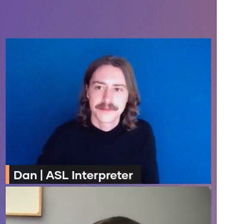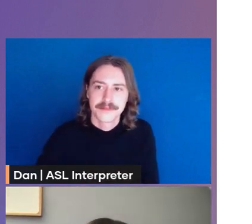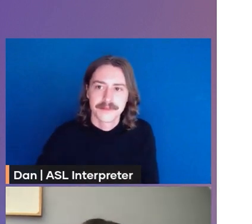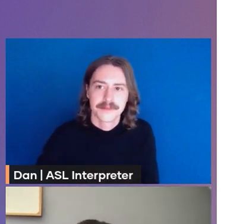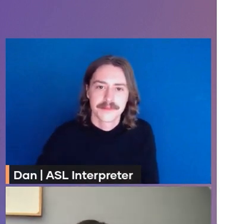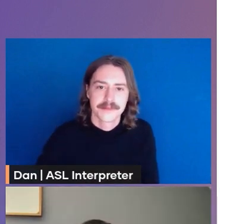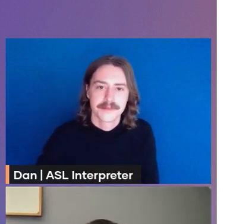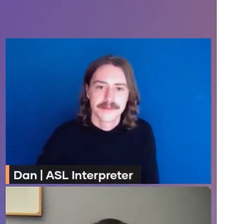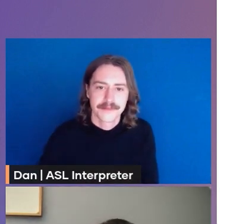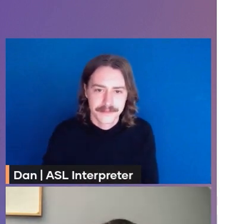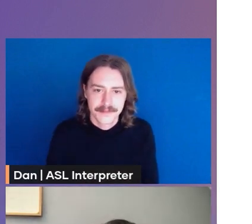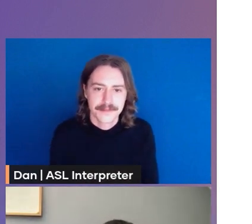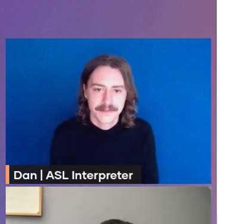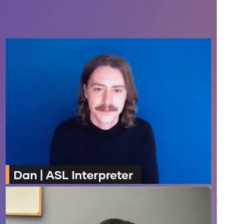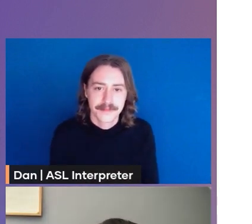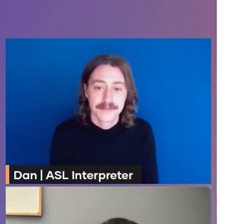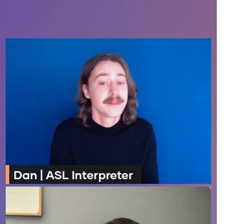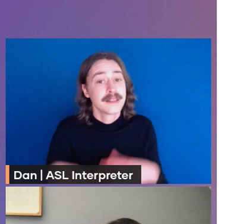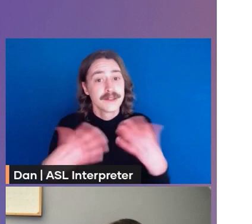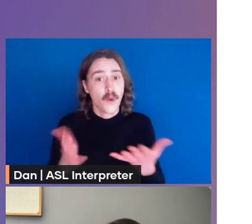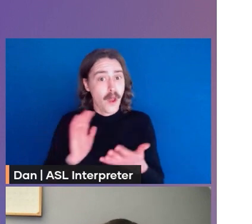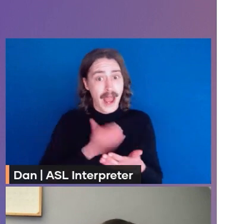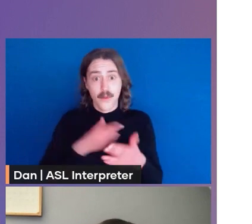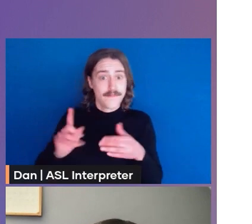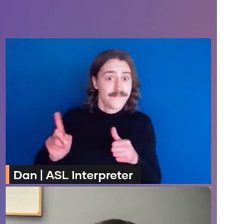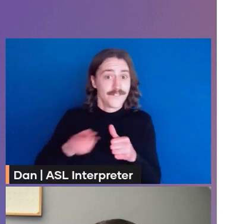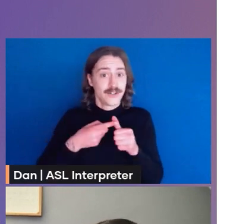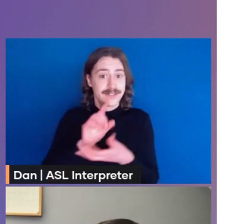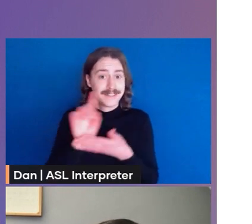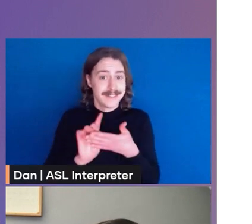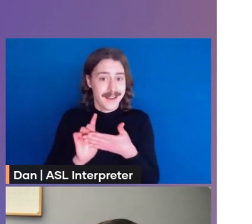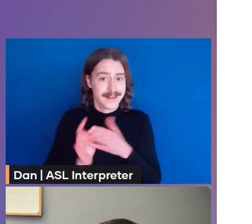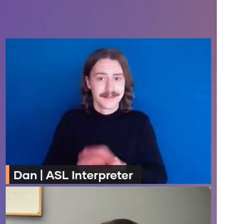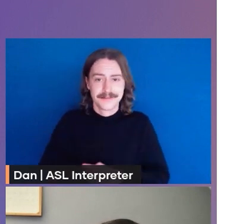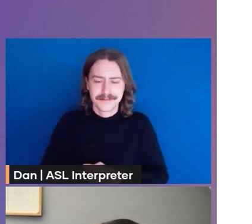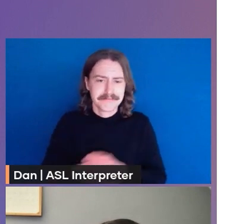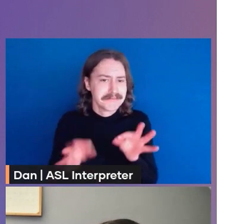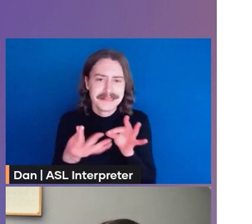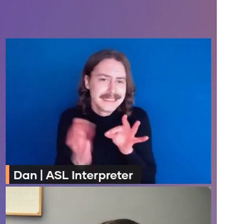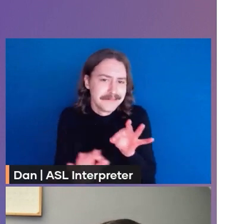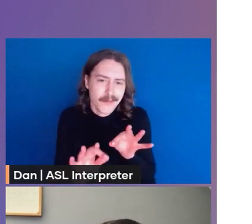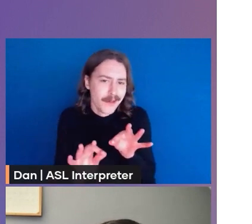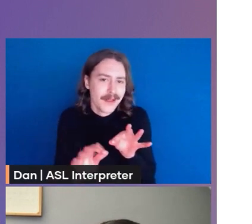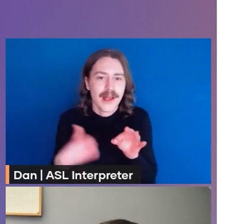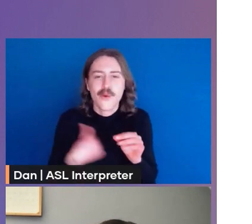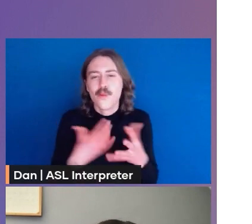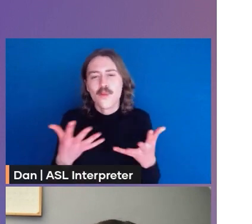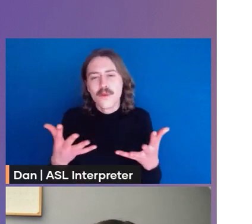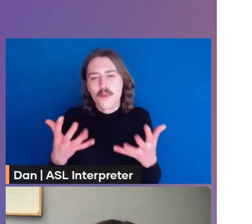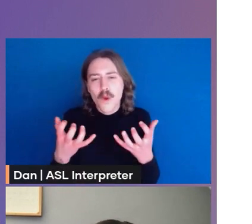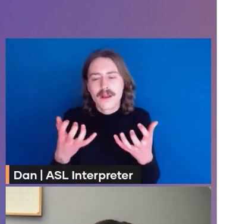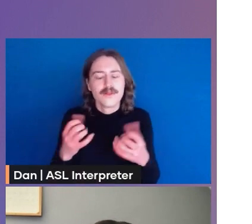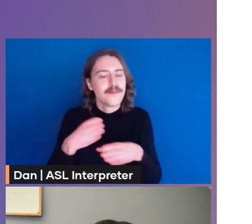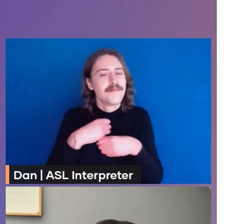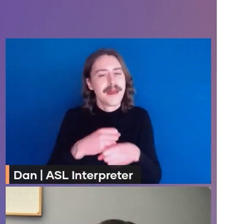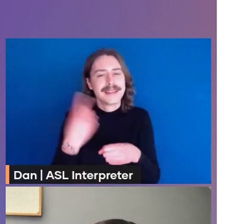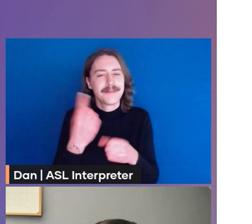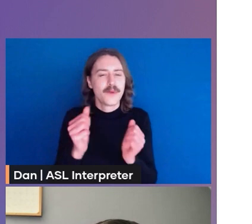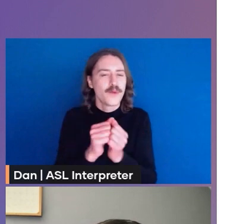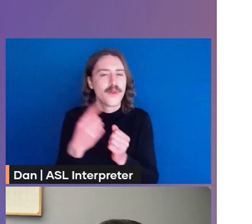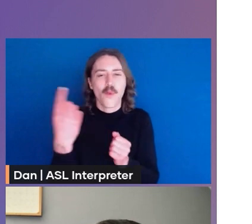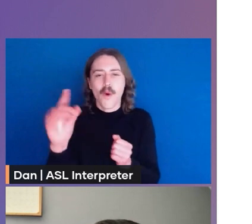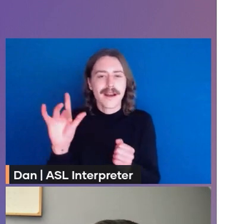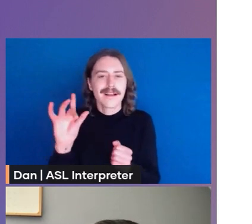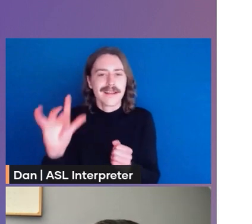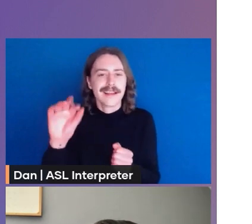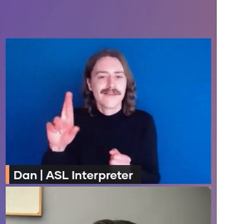Okay, so our initial design, very simple. We wanted to make something with a one-click run. It's important for